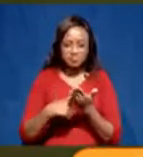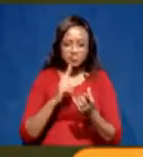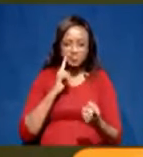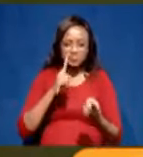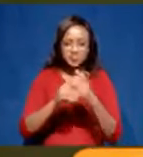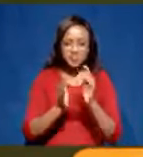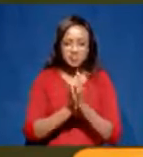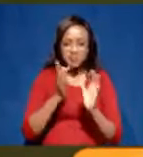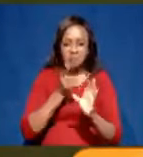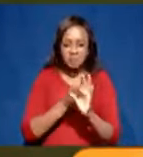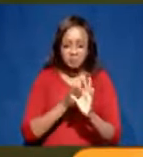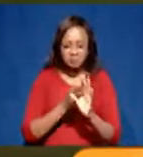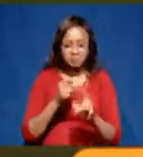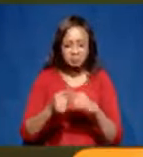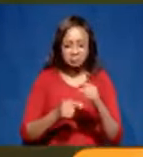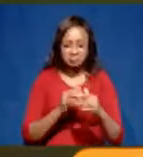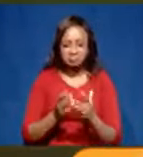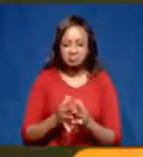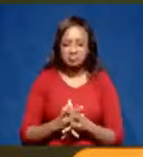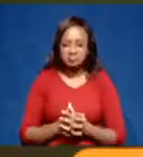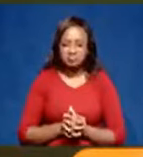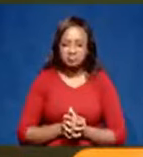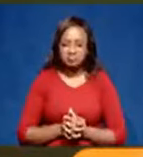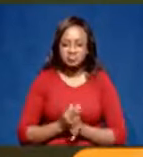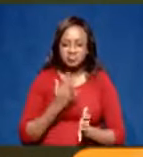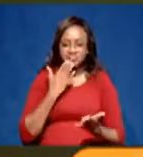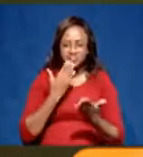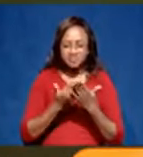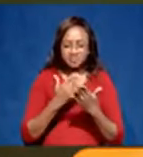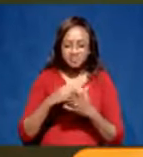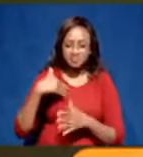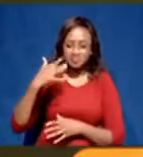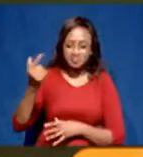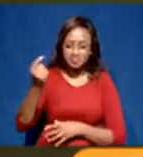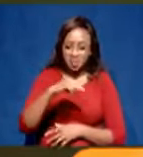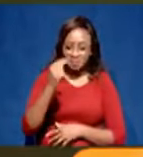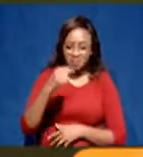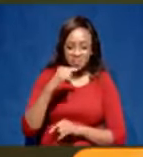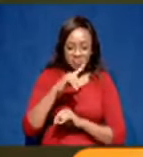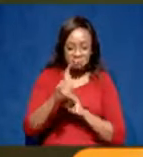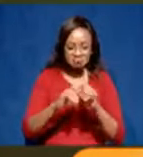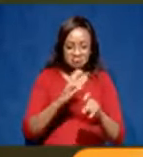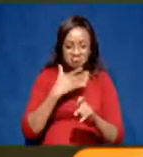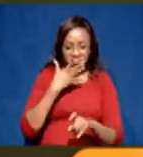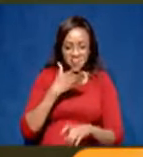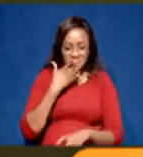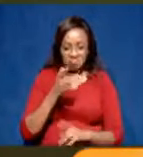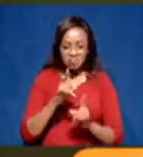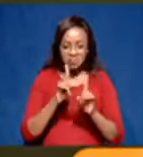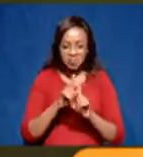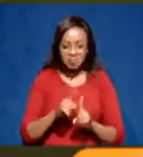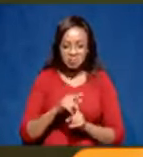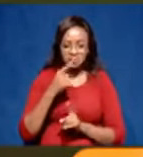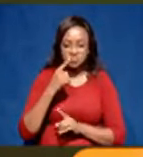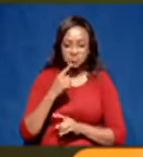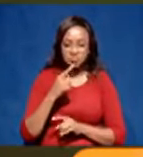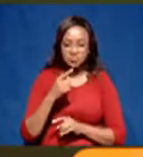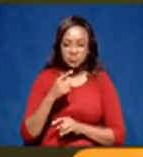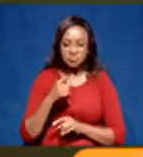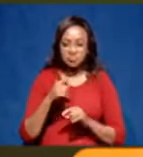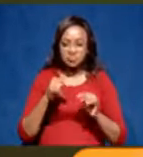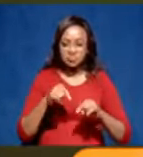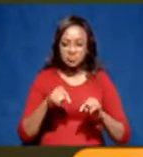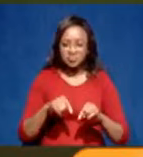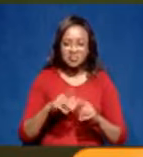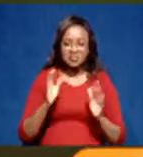participation exercise is done and even beyond. And we thank you for always coming and answering the questions. And for just tonight, Waziri, being